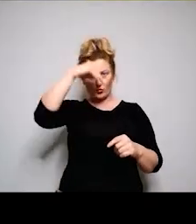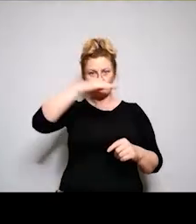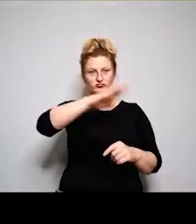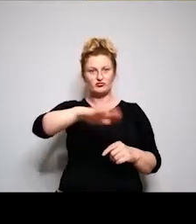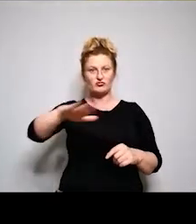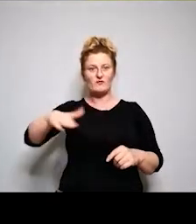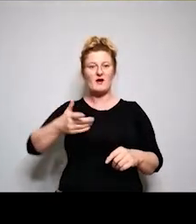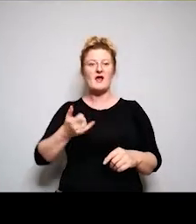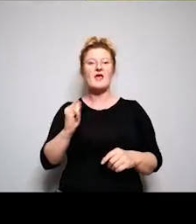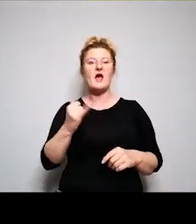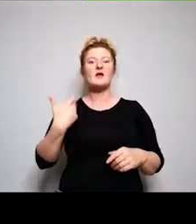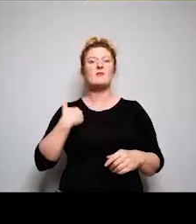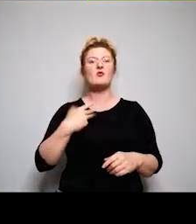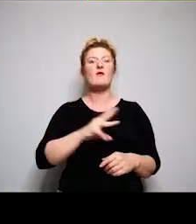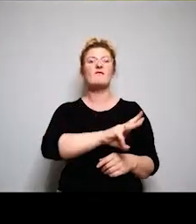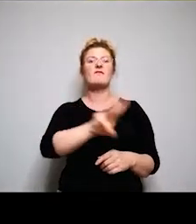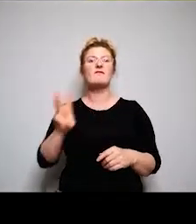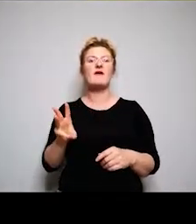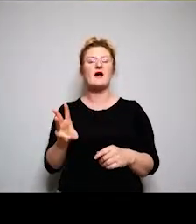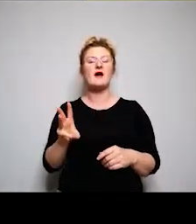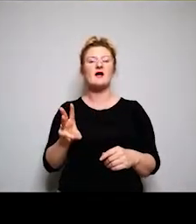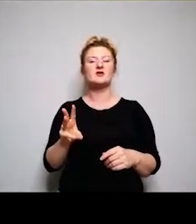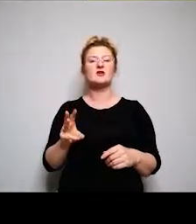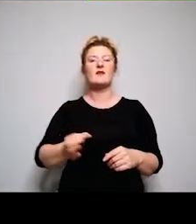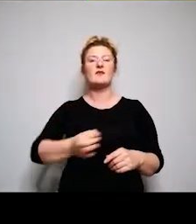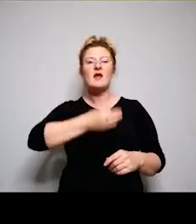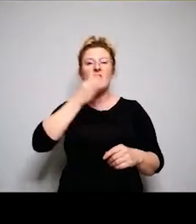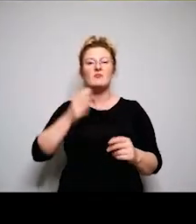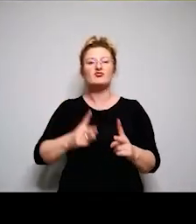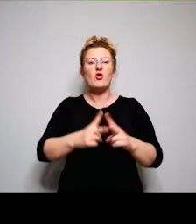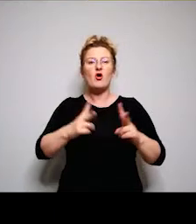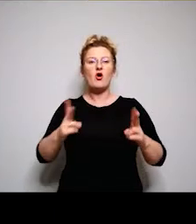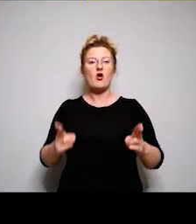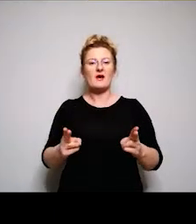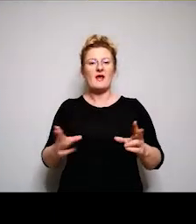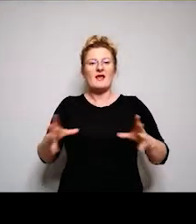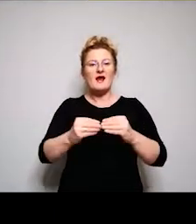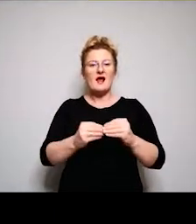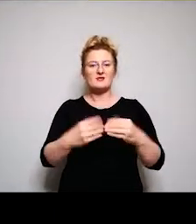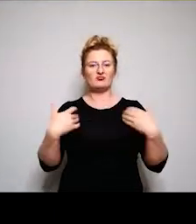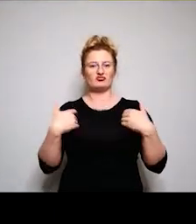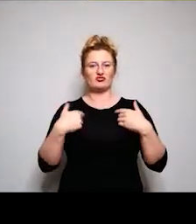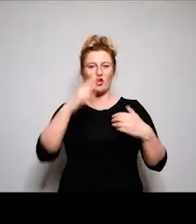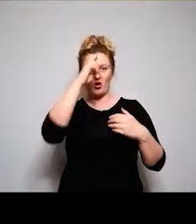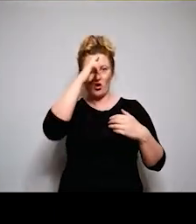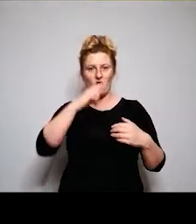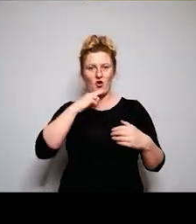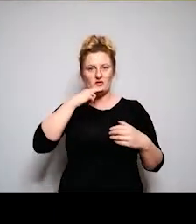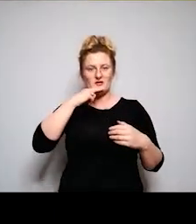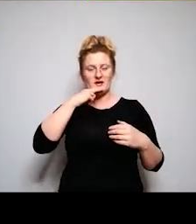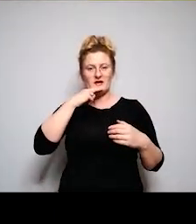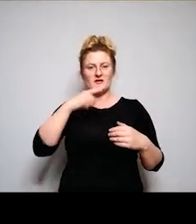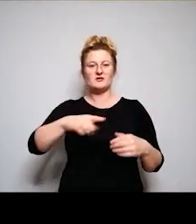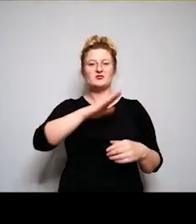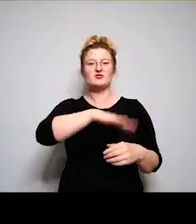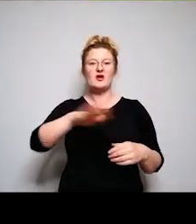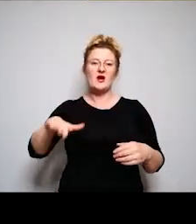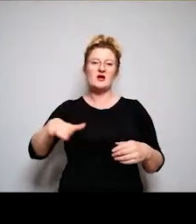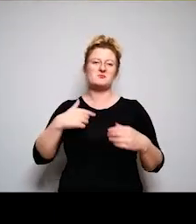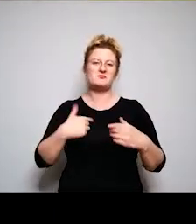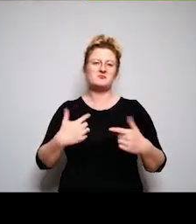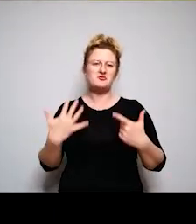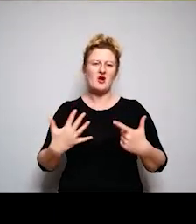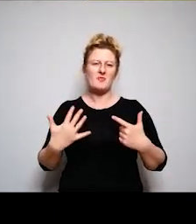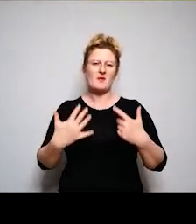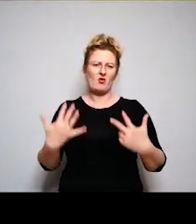5-7 years old. And they would say like, yeah, when my daddy makes pizza sometimes,